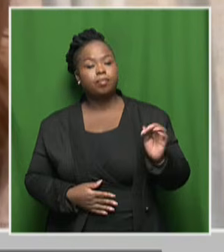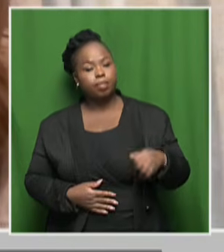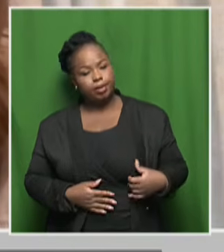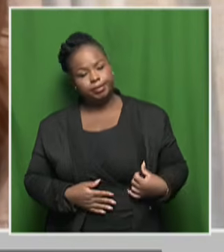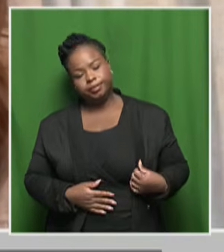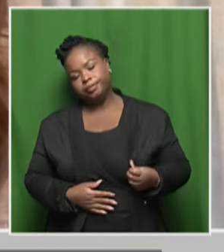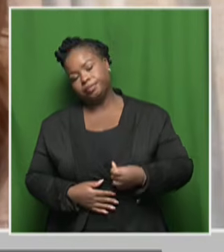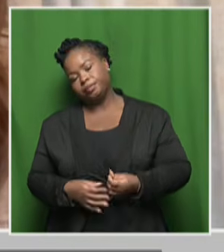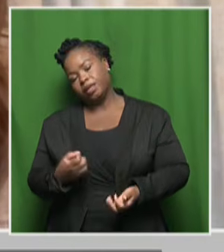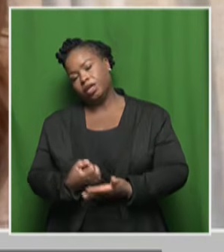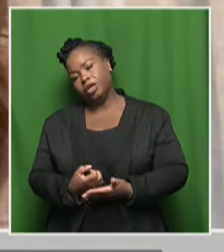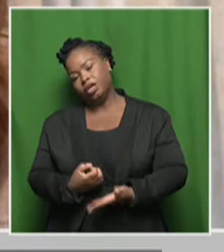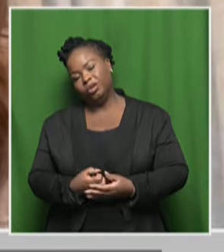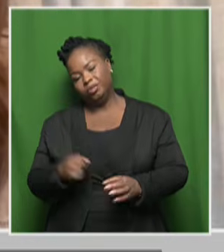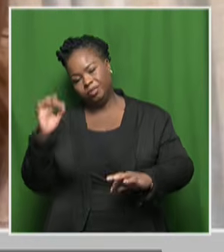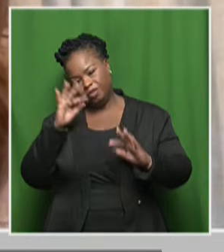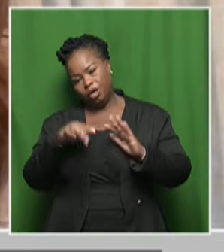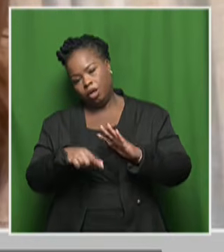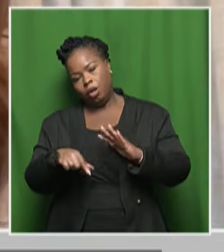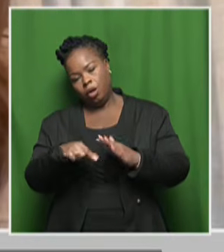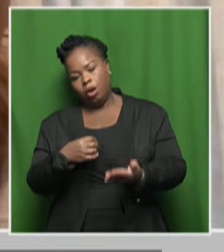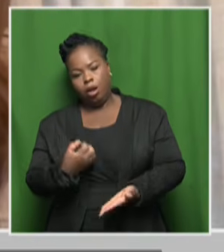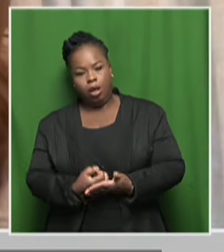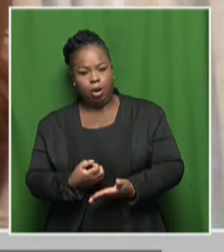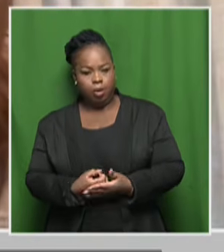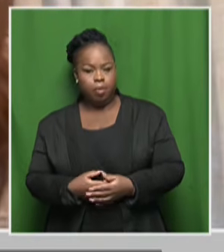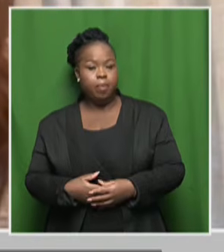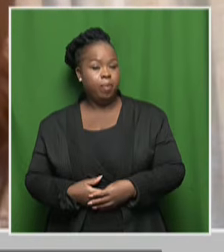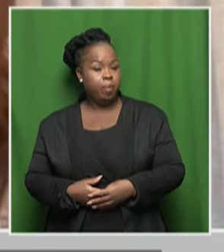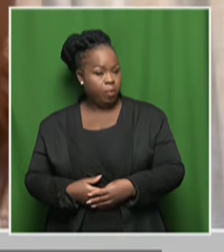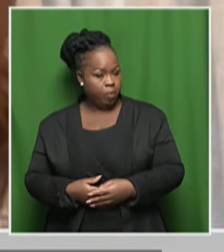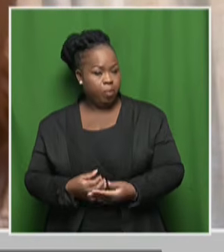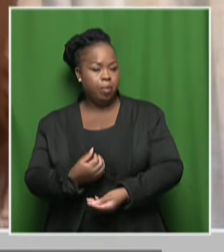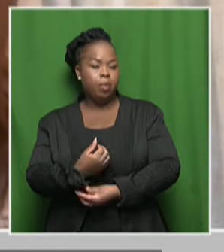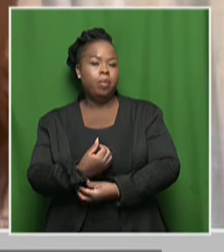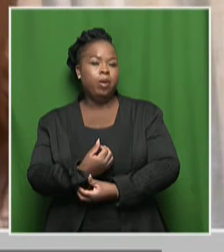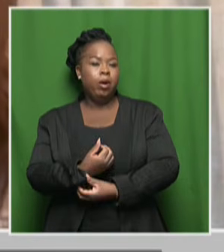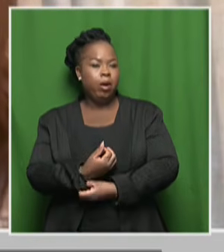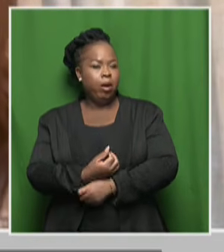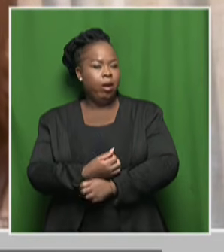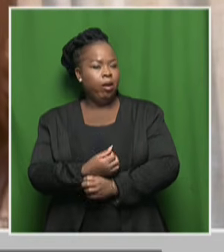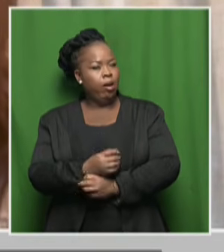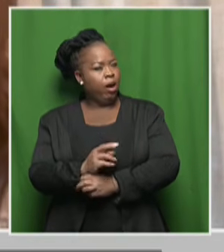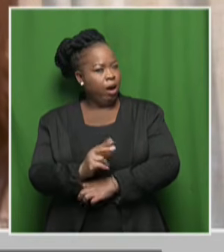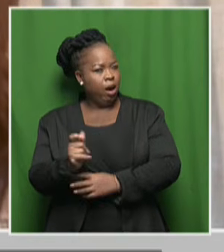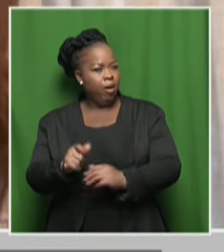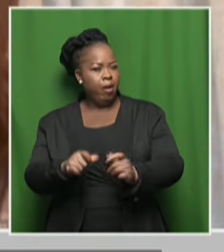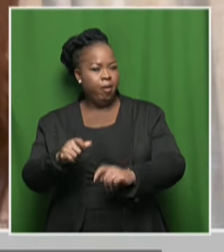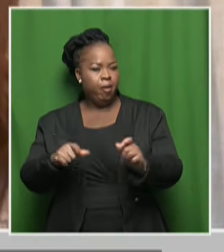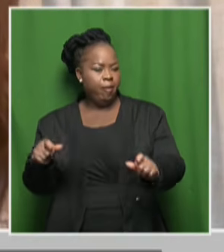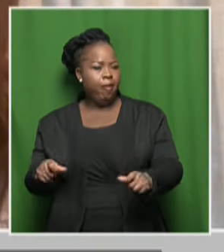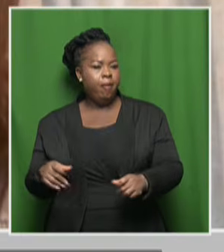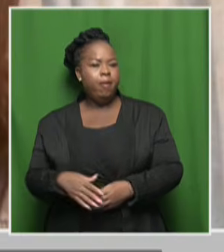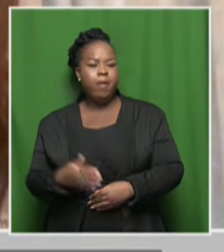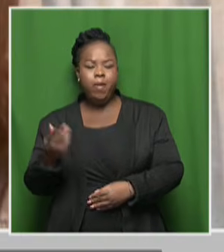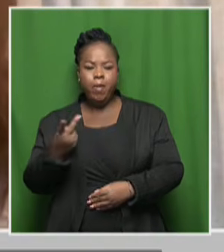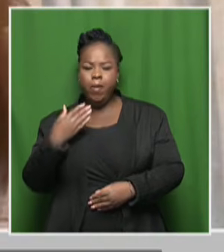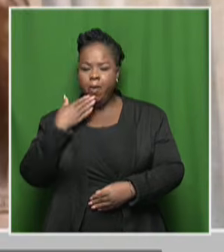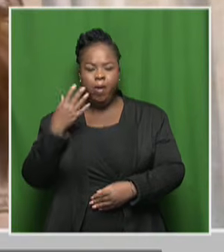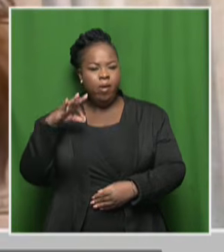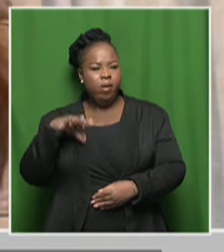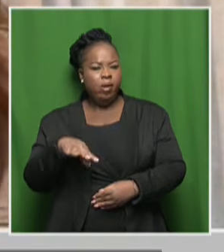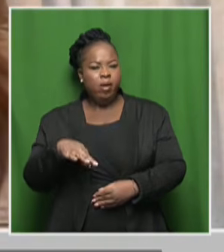creative economy as well, even the local economy for that matter. And we're looking at, some of the other people along the value chain also benefiting. And